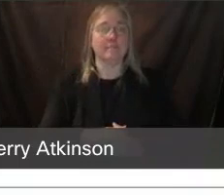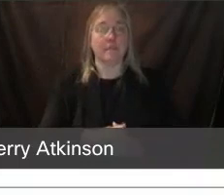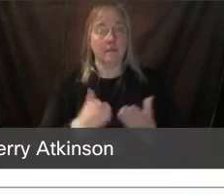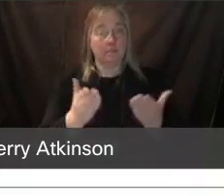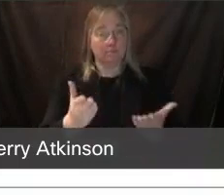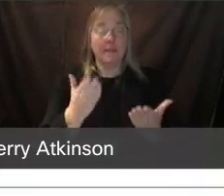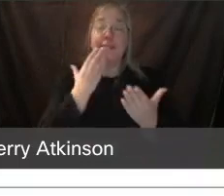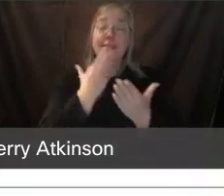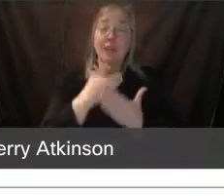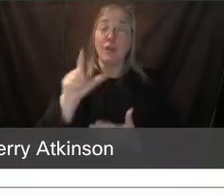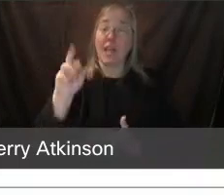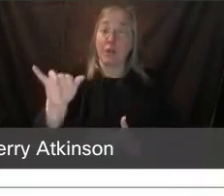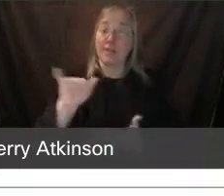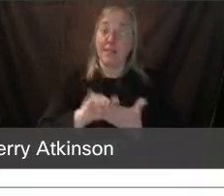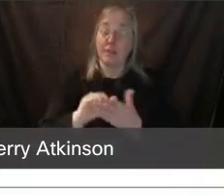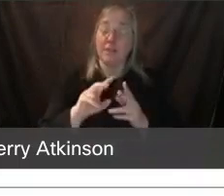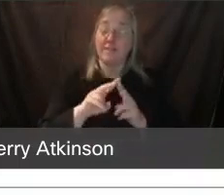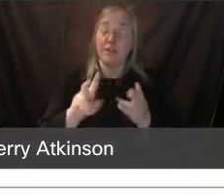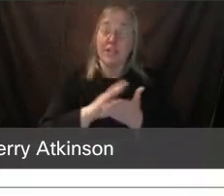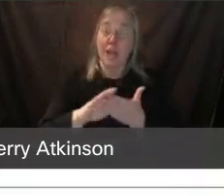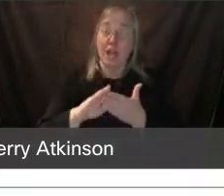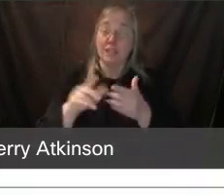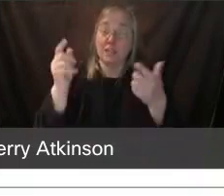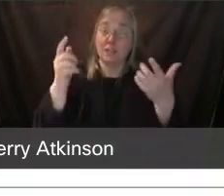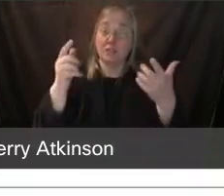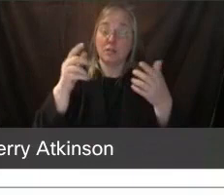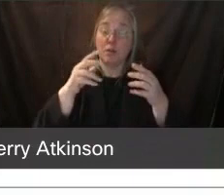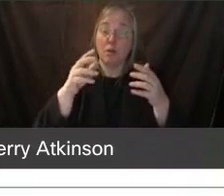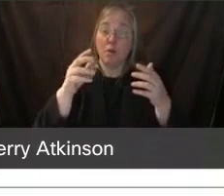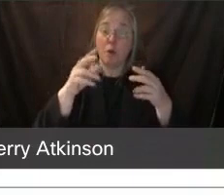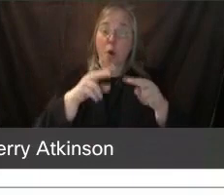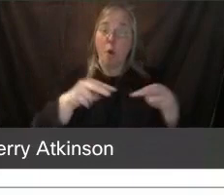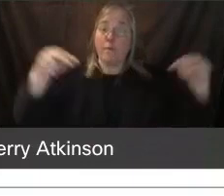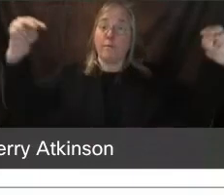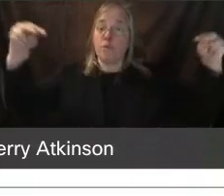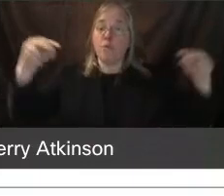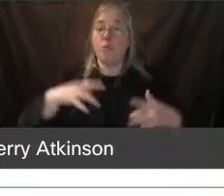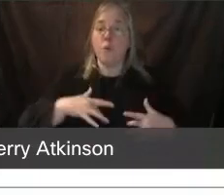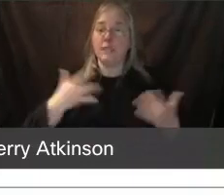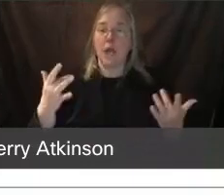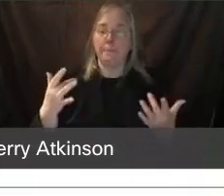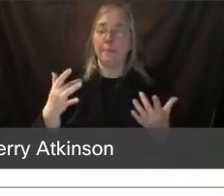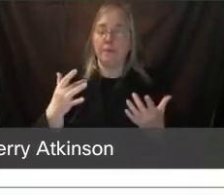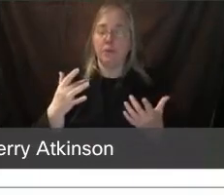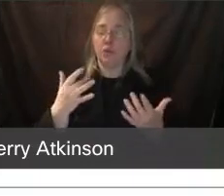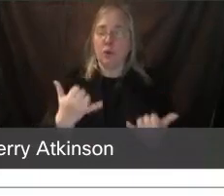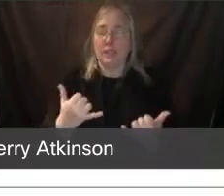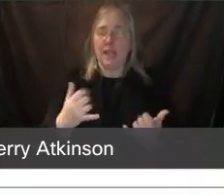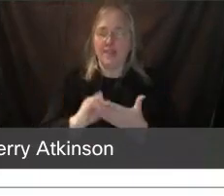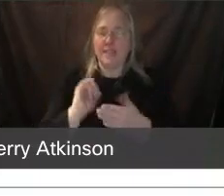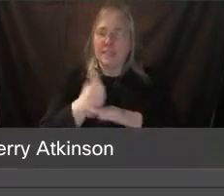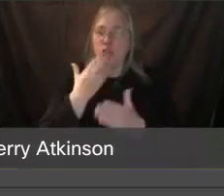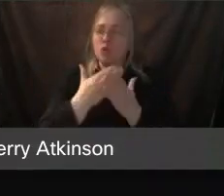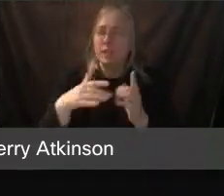thank you, Larry. That was a very nice overview of where things are currently. Sets a really good context of something that we're